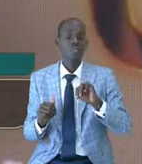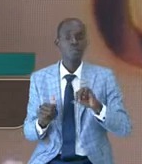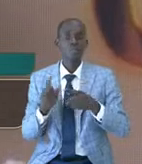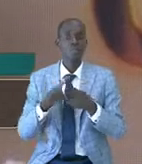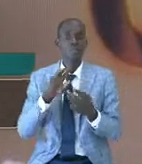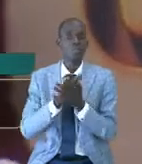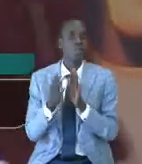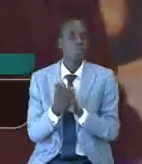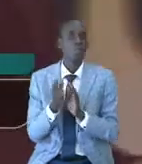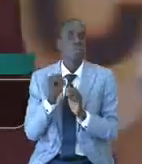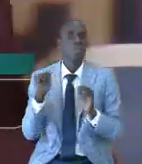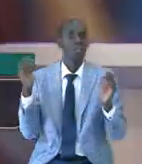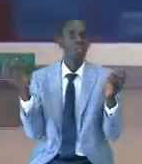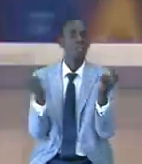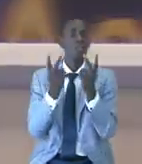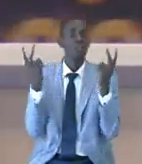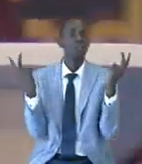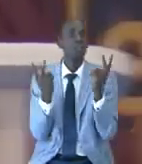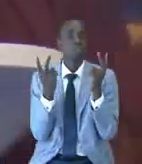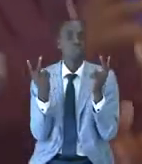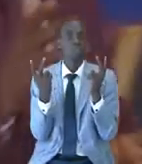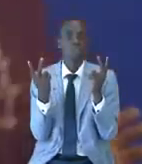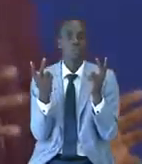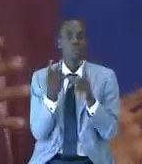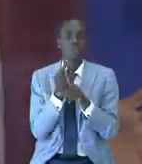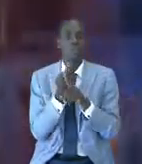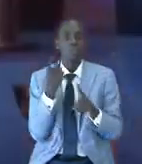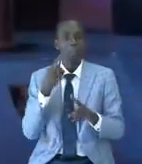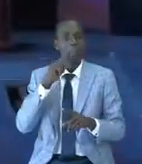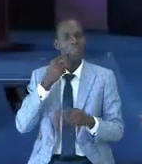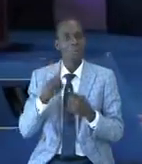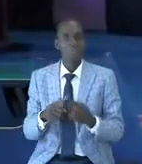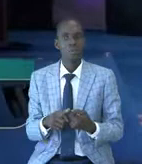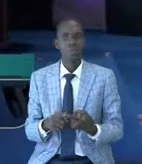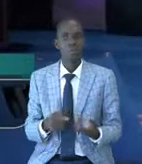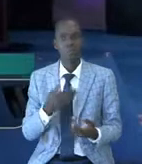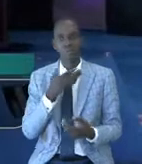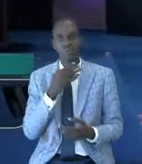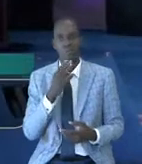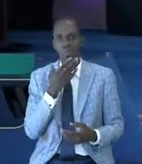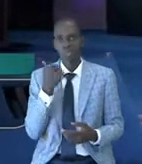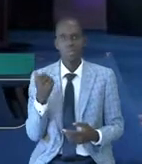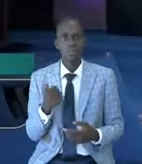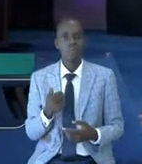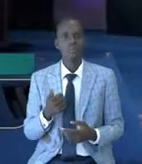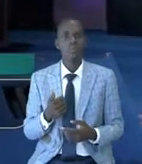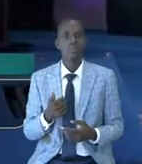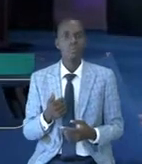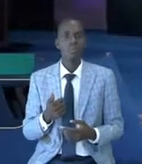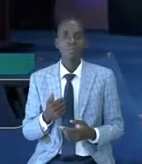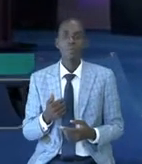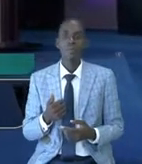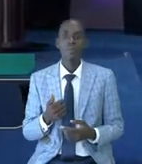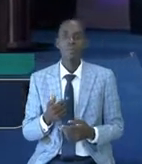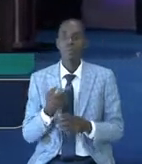victor. A change from bitter to better. You know, you've been bitter because you think,